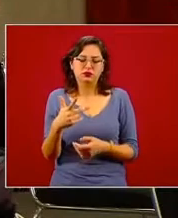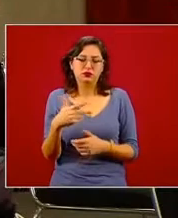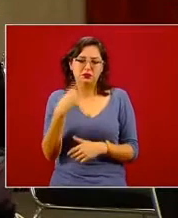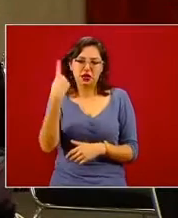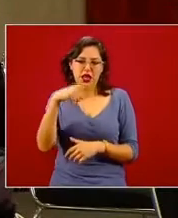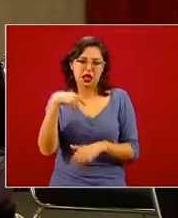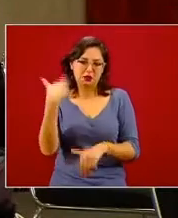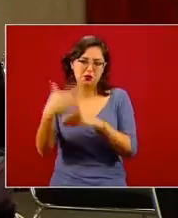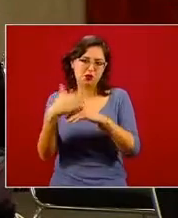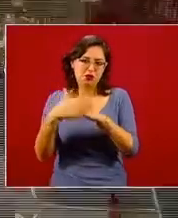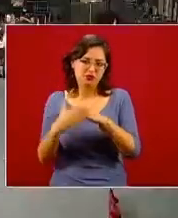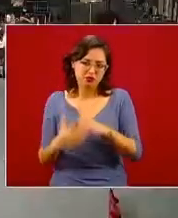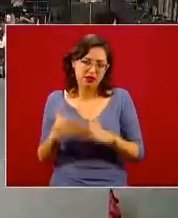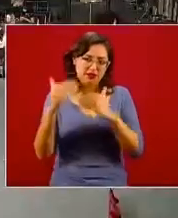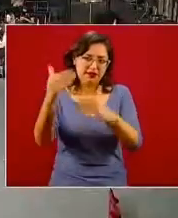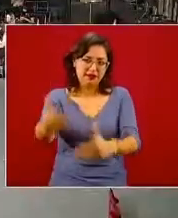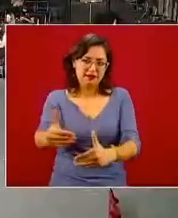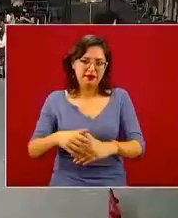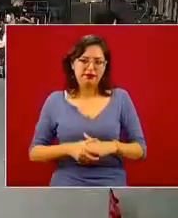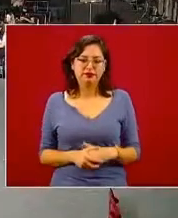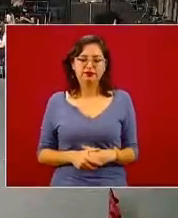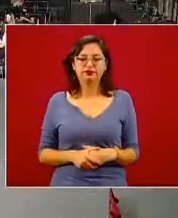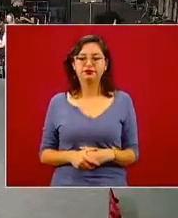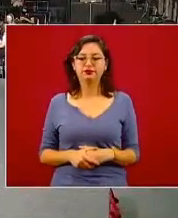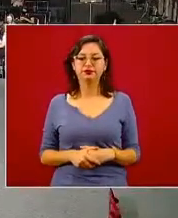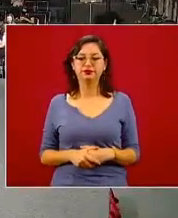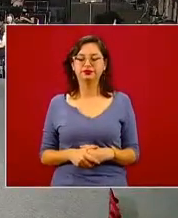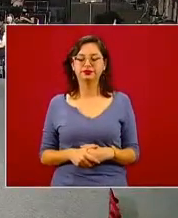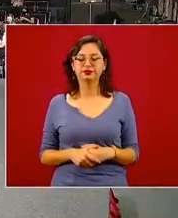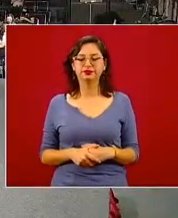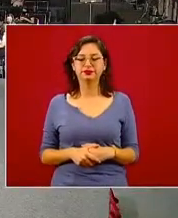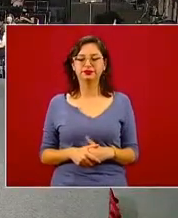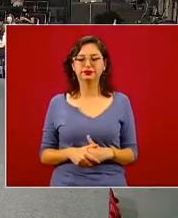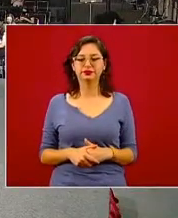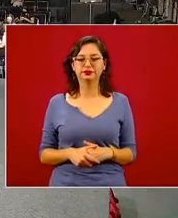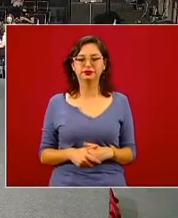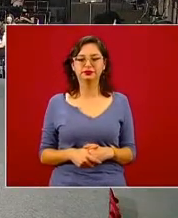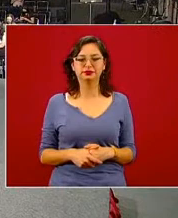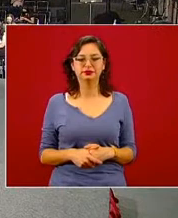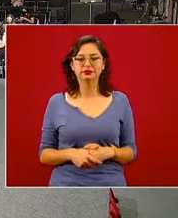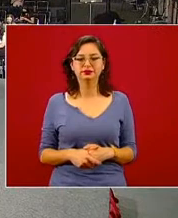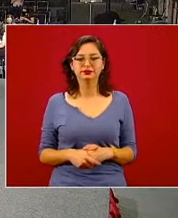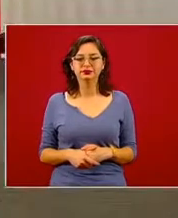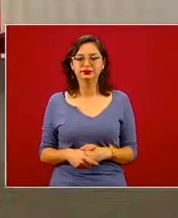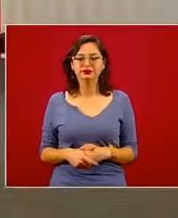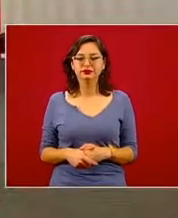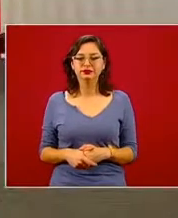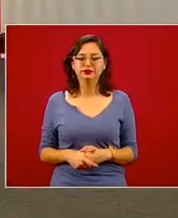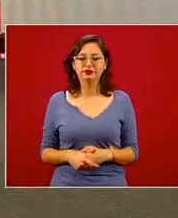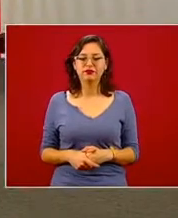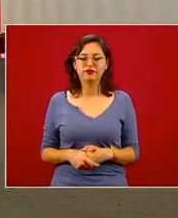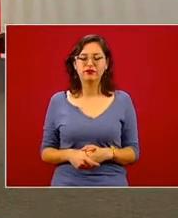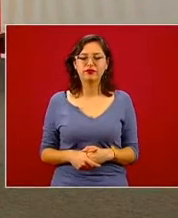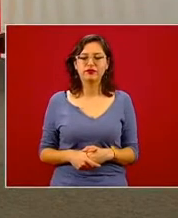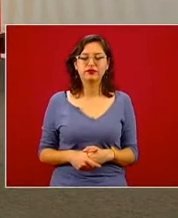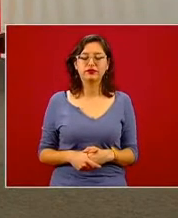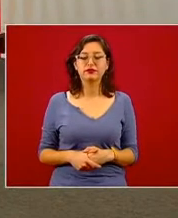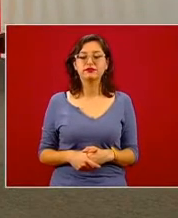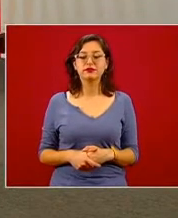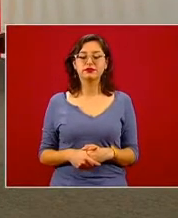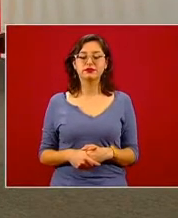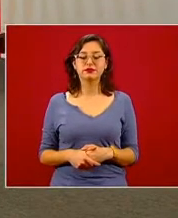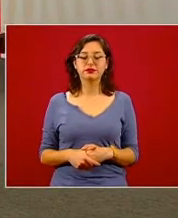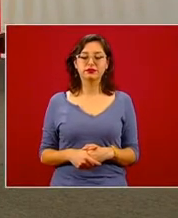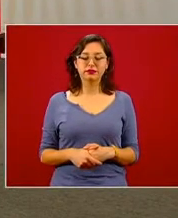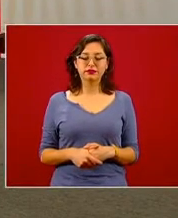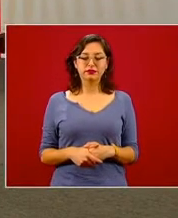etapa. cases, to have better tools Respondiendo entonces también a esta pregunta, when we are efectivamente, at a different stage of all recordemos of que para this. poder emitir